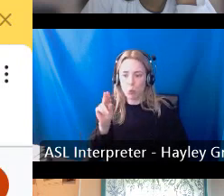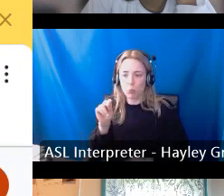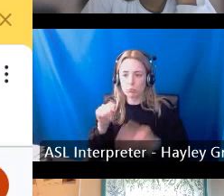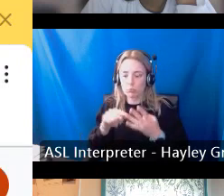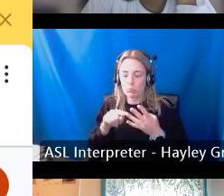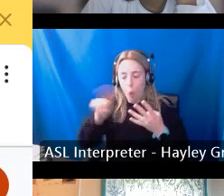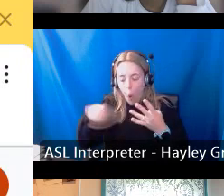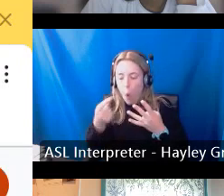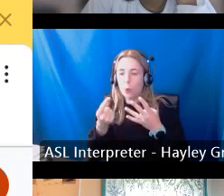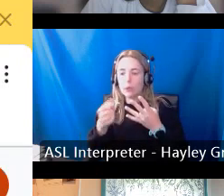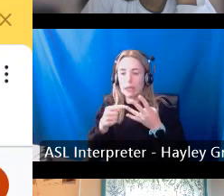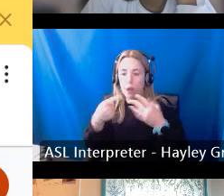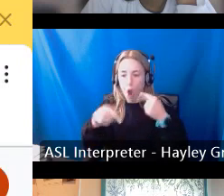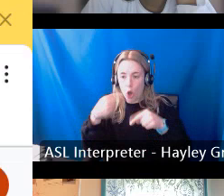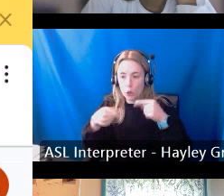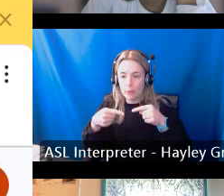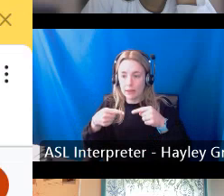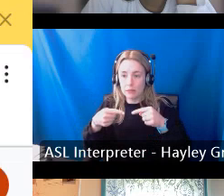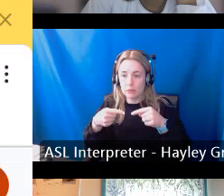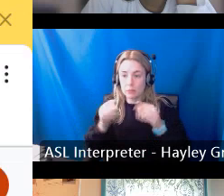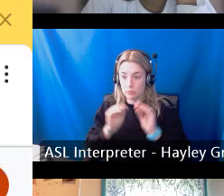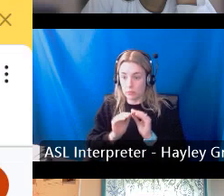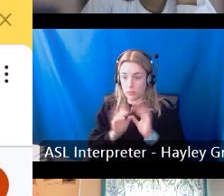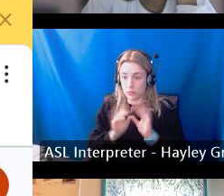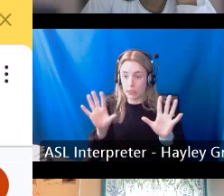Is that clear?